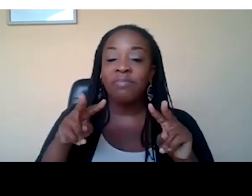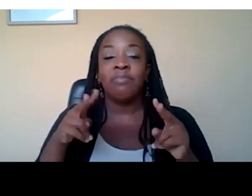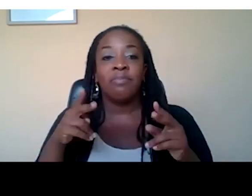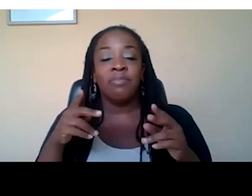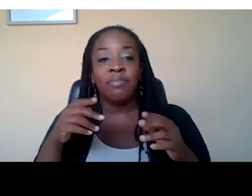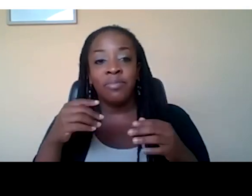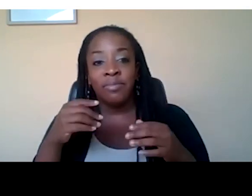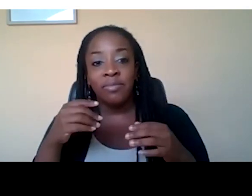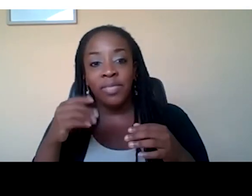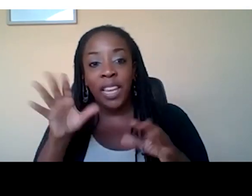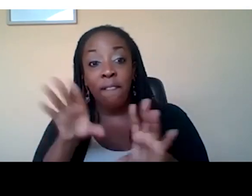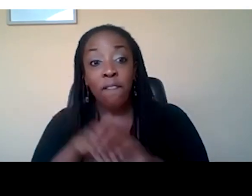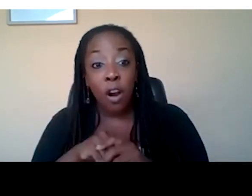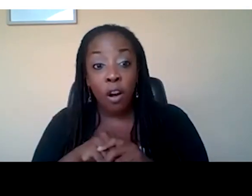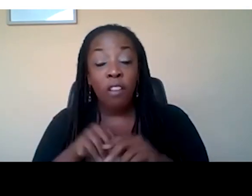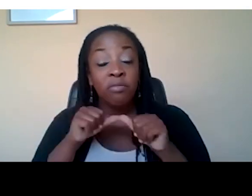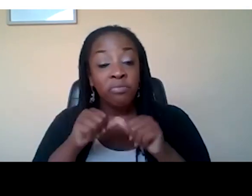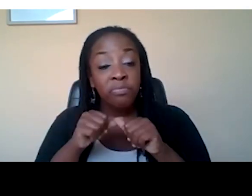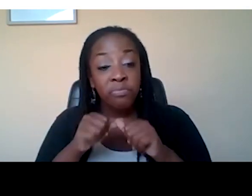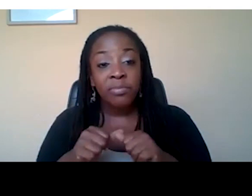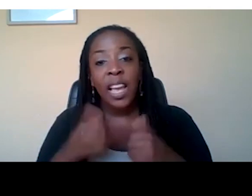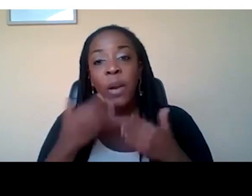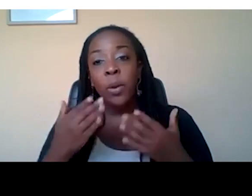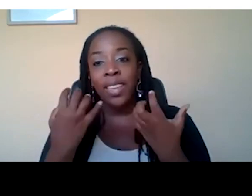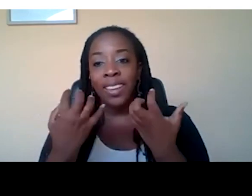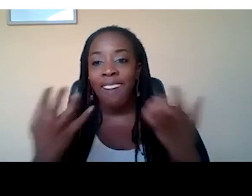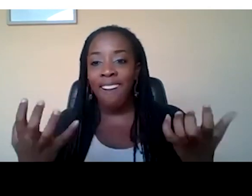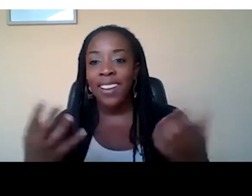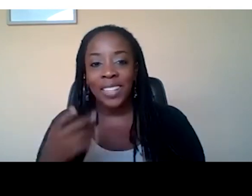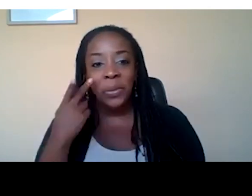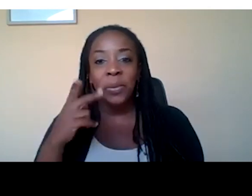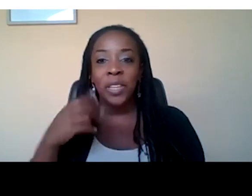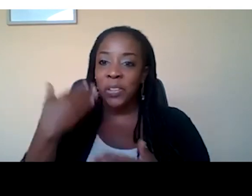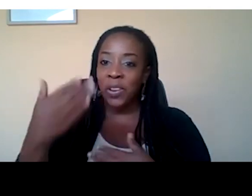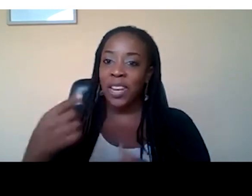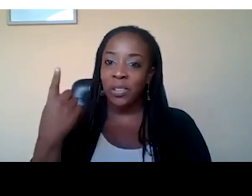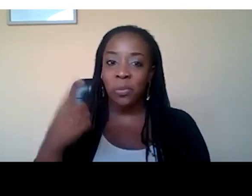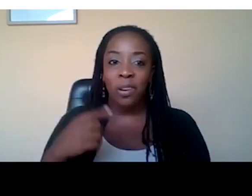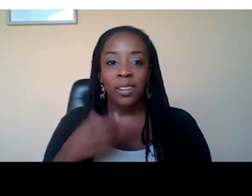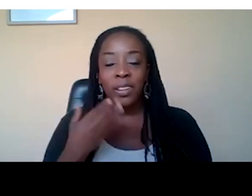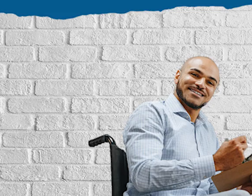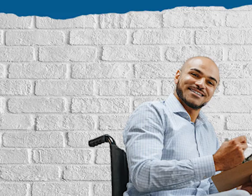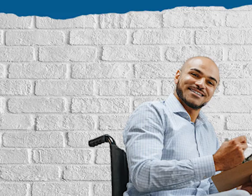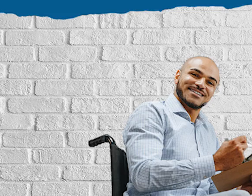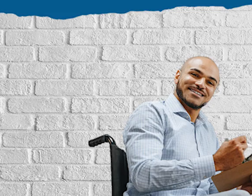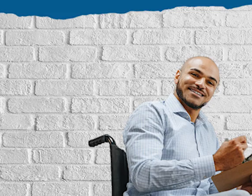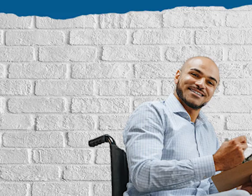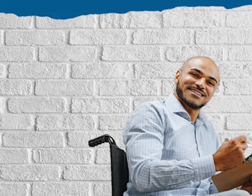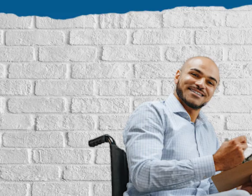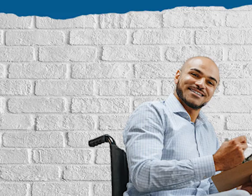thank our entire audience. So we'll see you at our next webinar, and may everyone have a good day. Thank you.